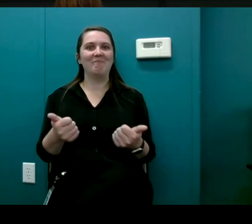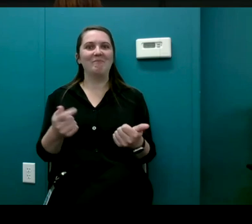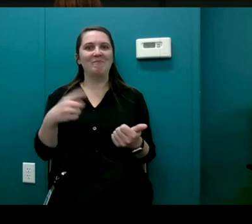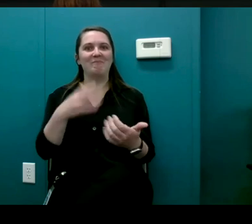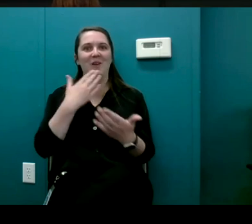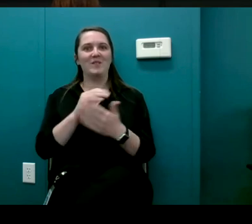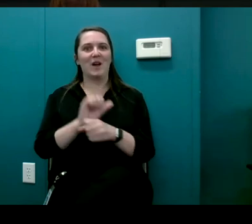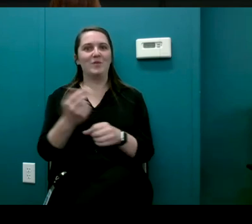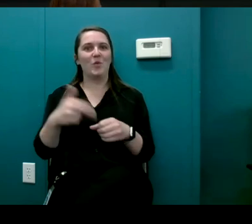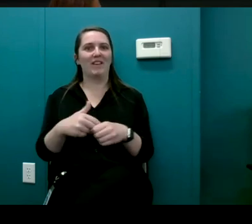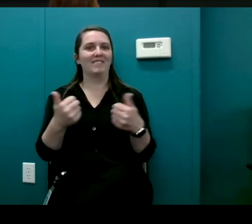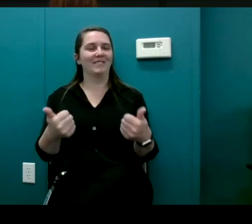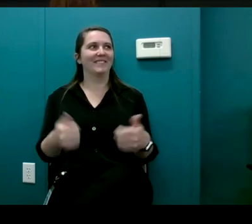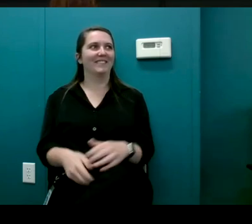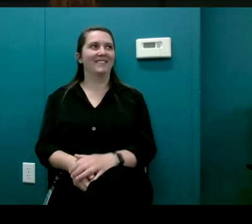Come on.